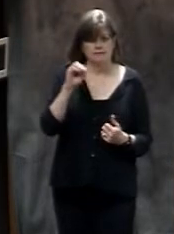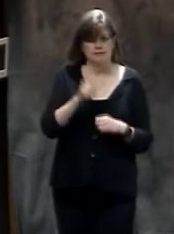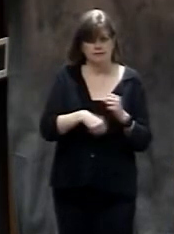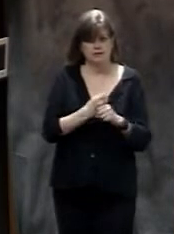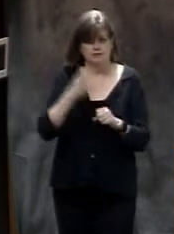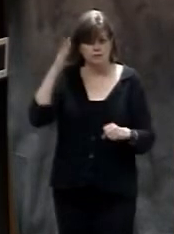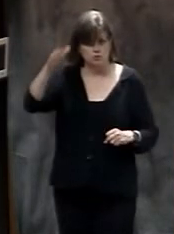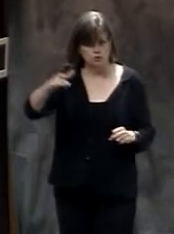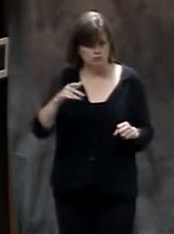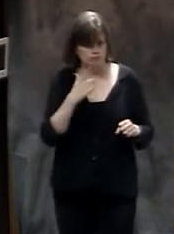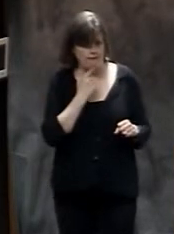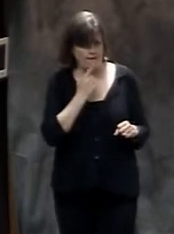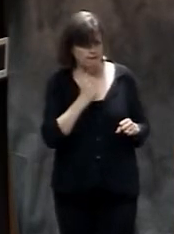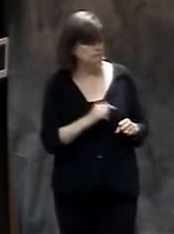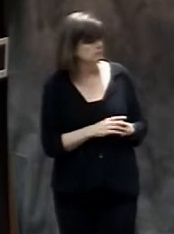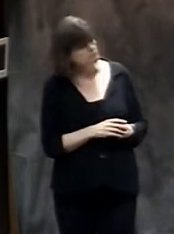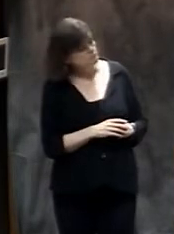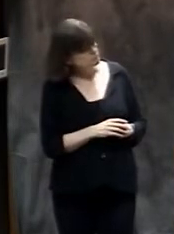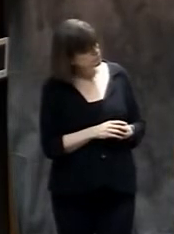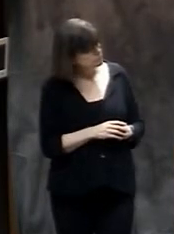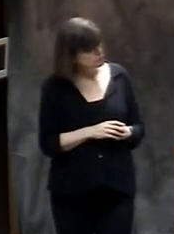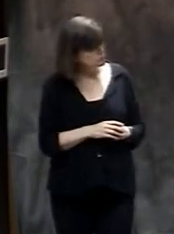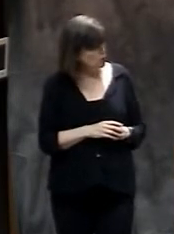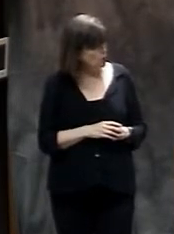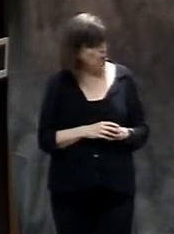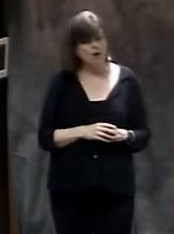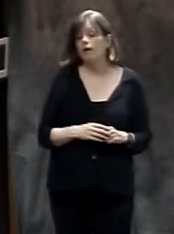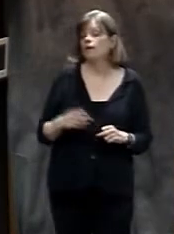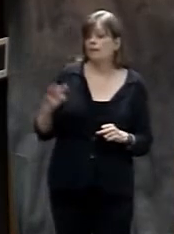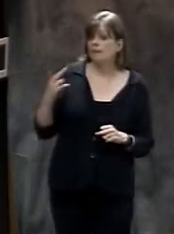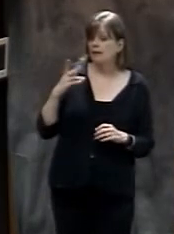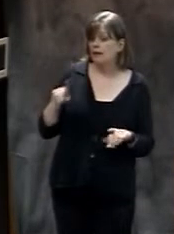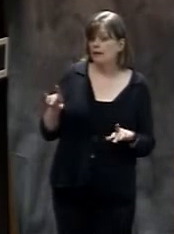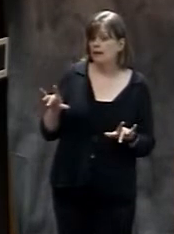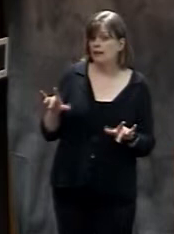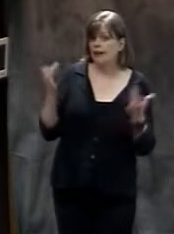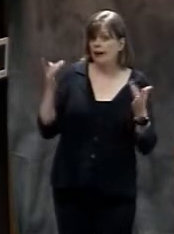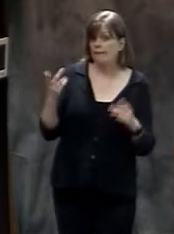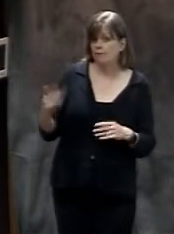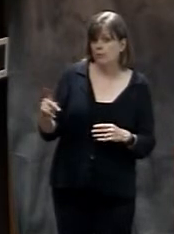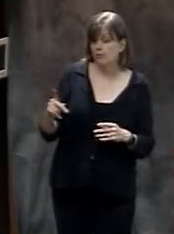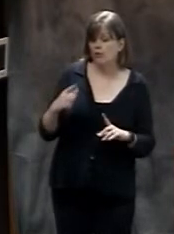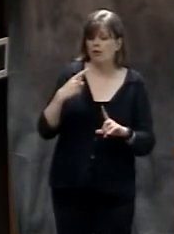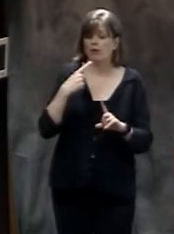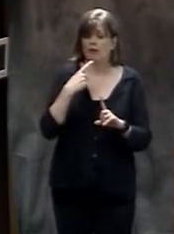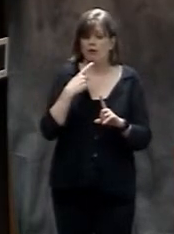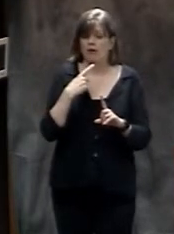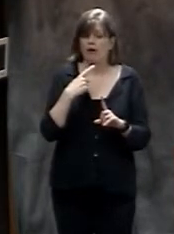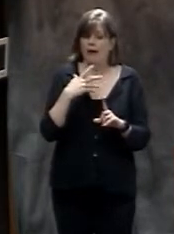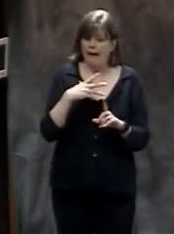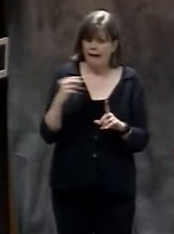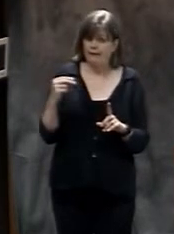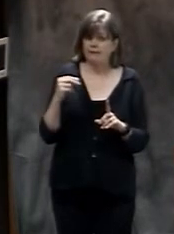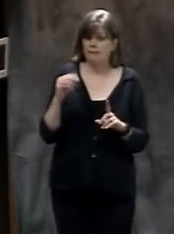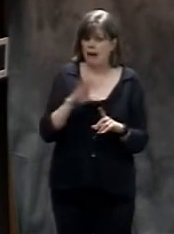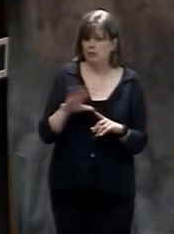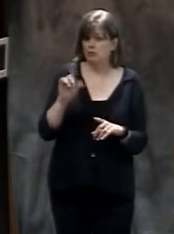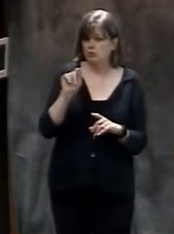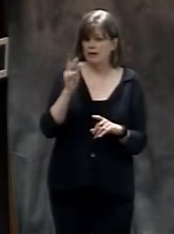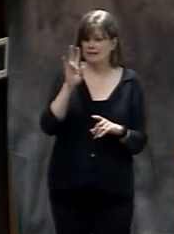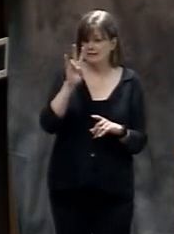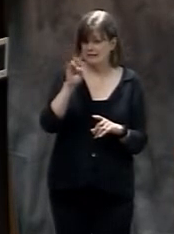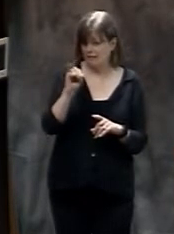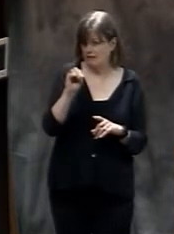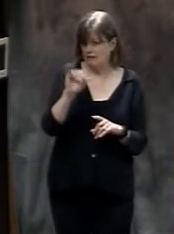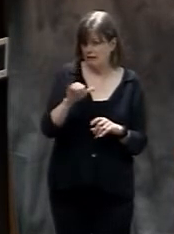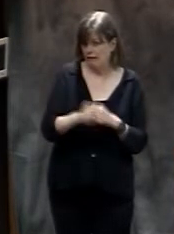here. So in addition to the mauve areas, 50 years from now, around 2070, we might expect that the range will be suitable for